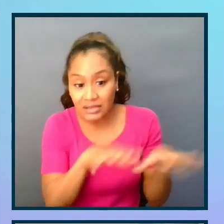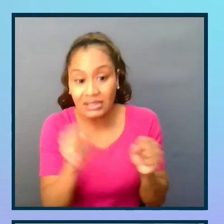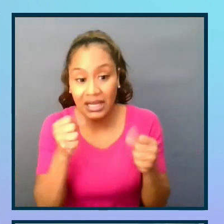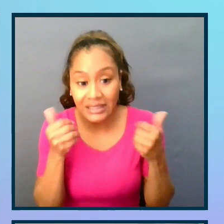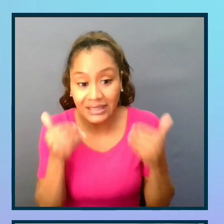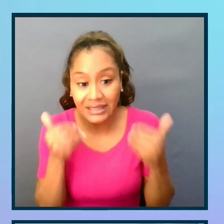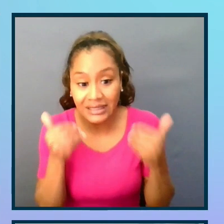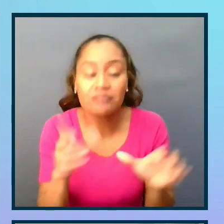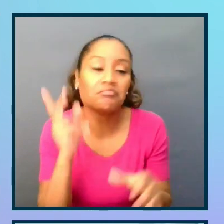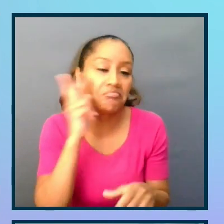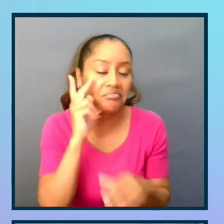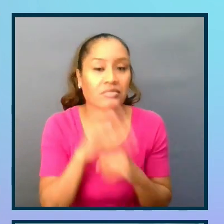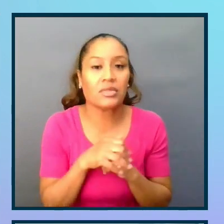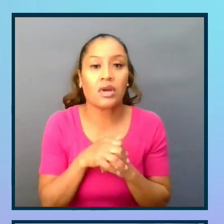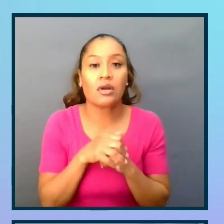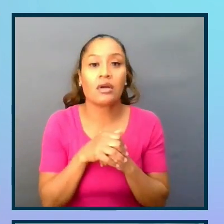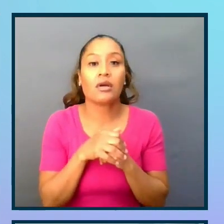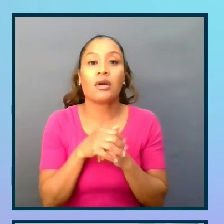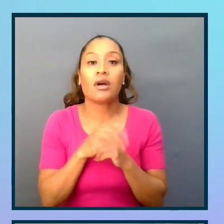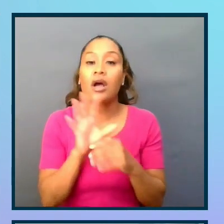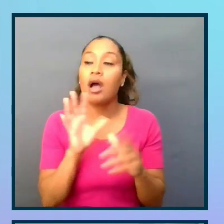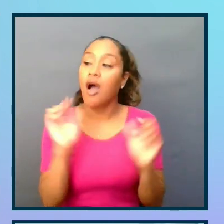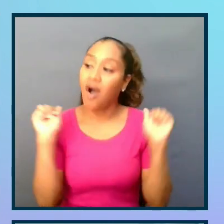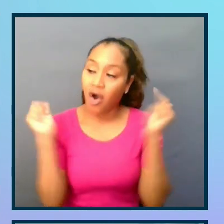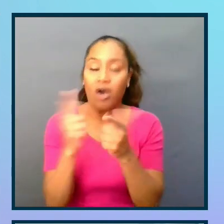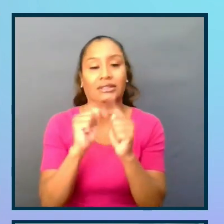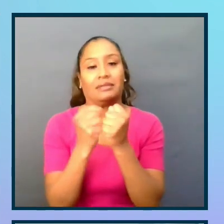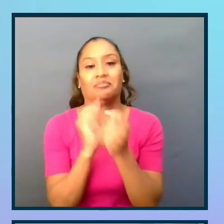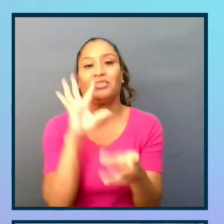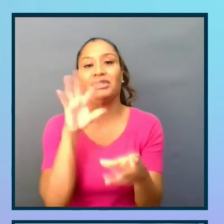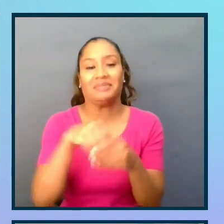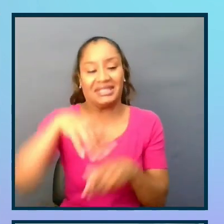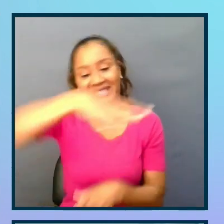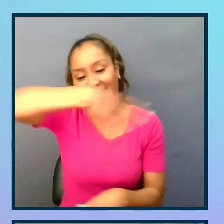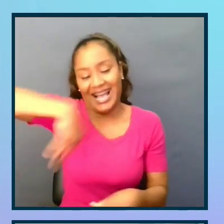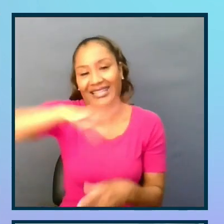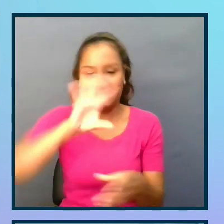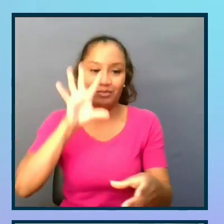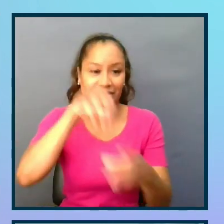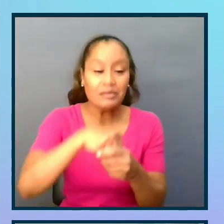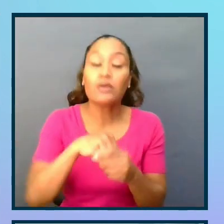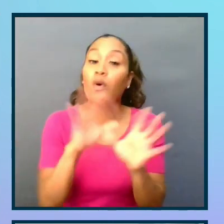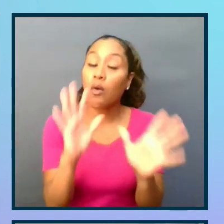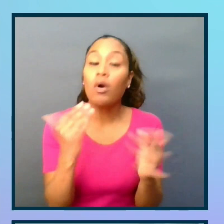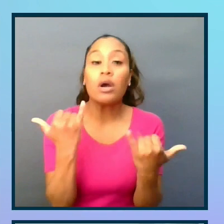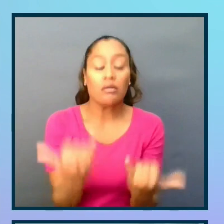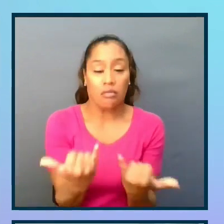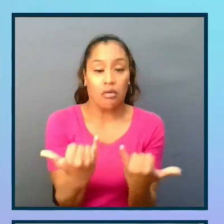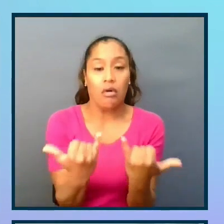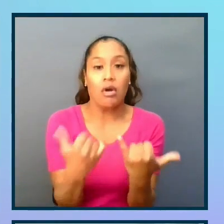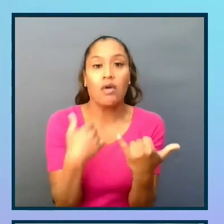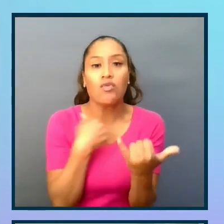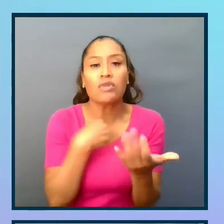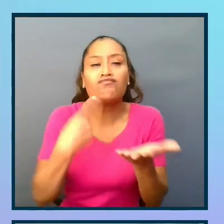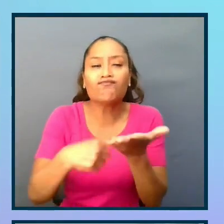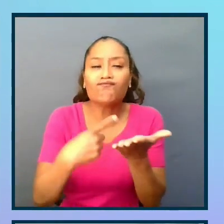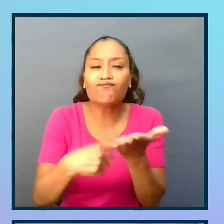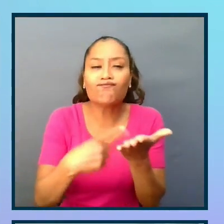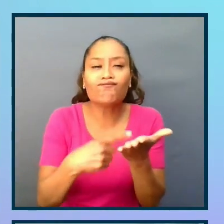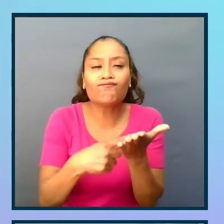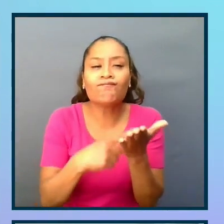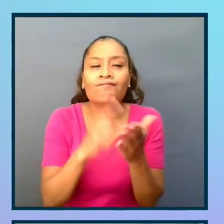who participates is the entire team. So to do that, from here, we're going to actually jump into a little